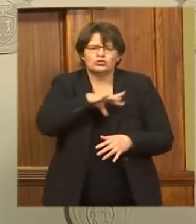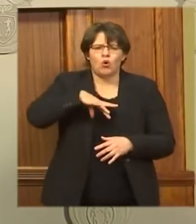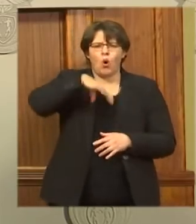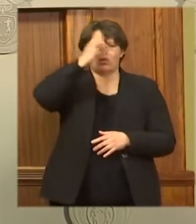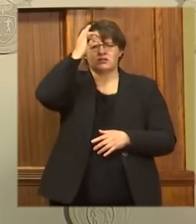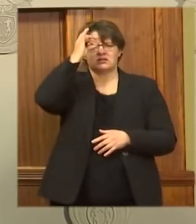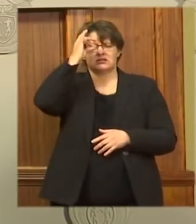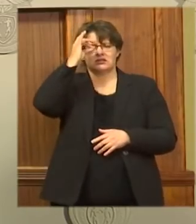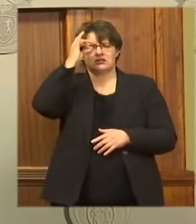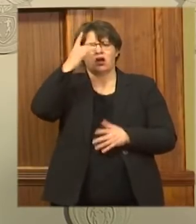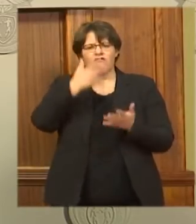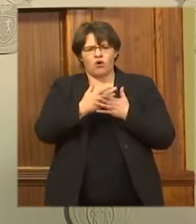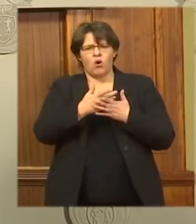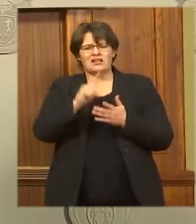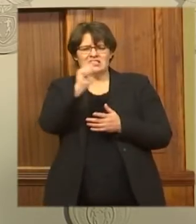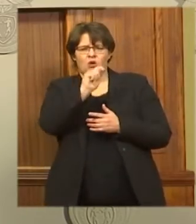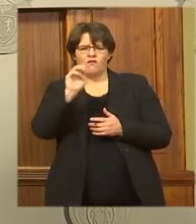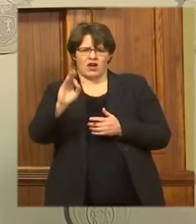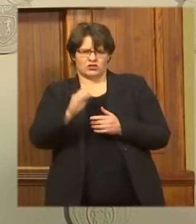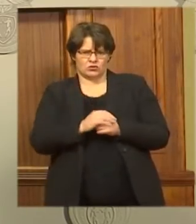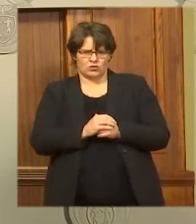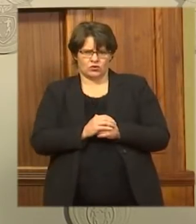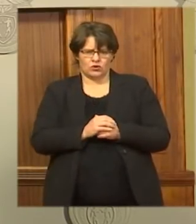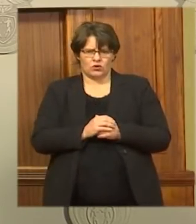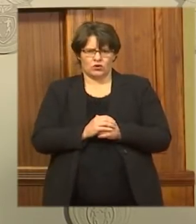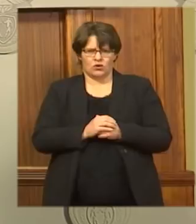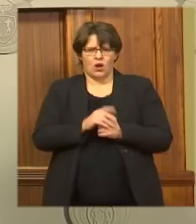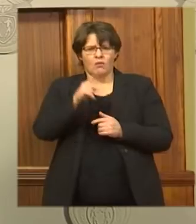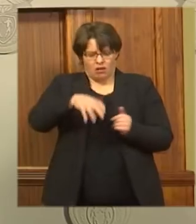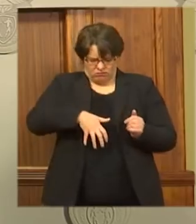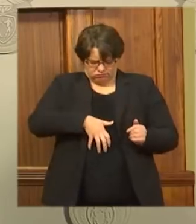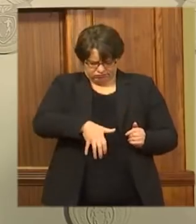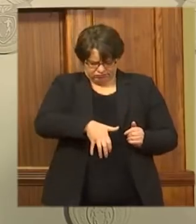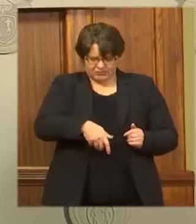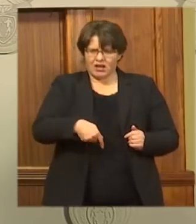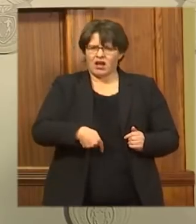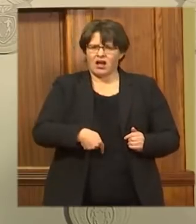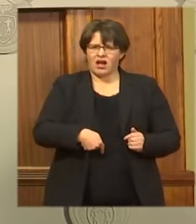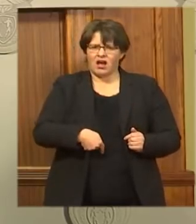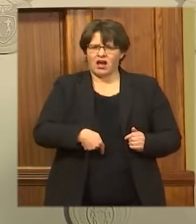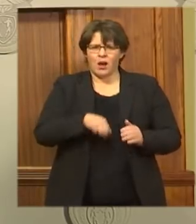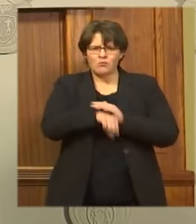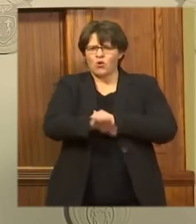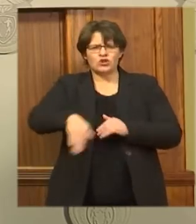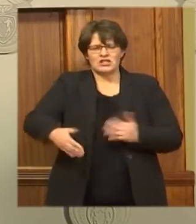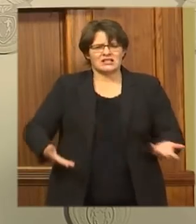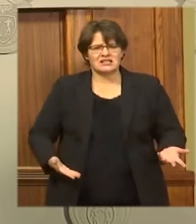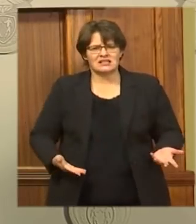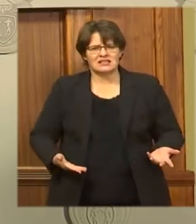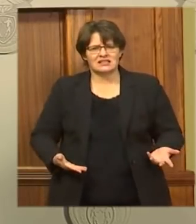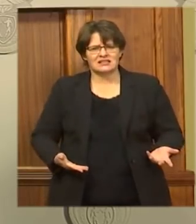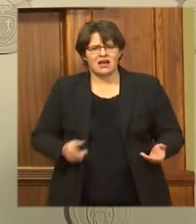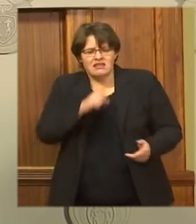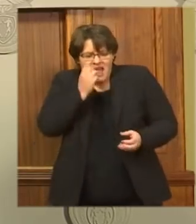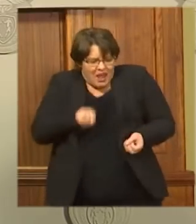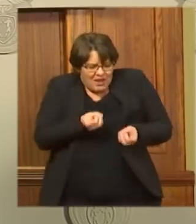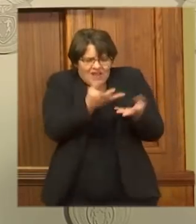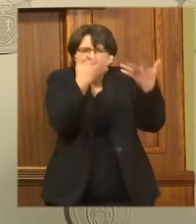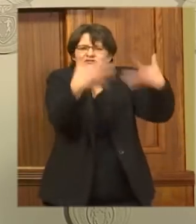souls of Tshegofatso Pule's unborn daughter, who had already been given a